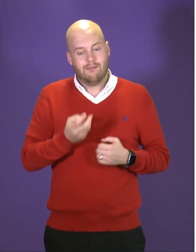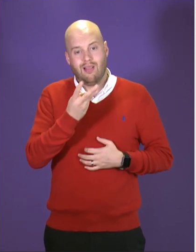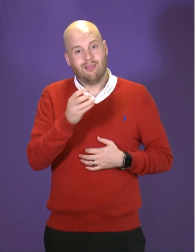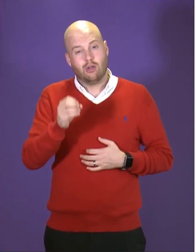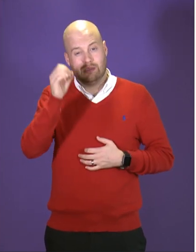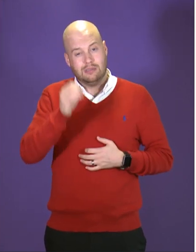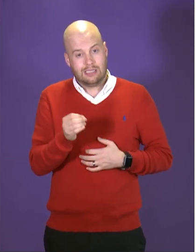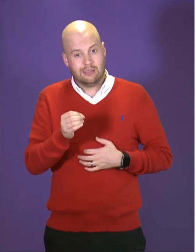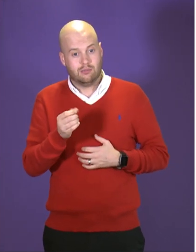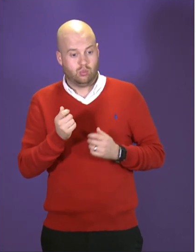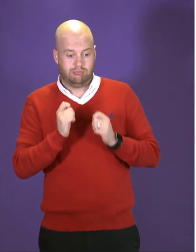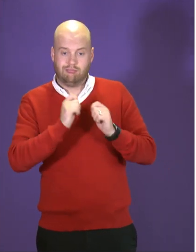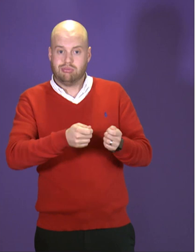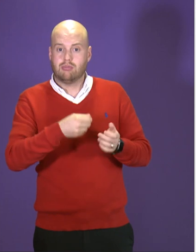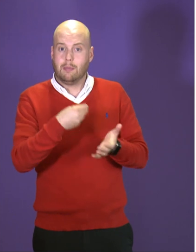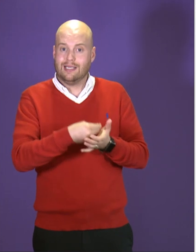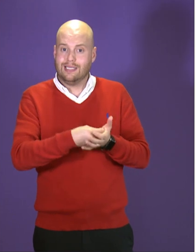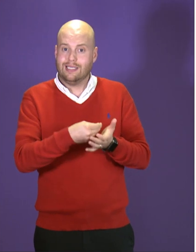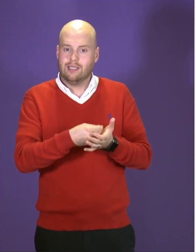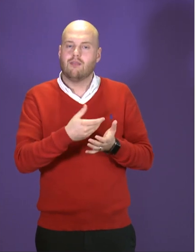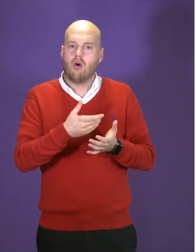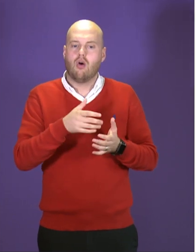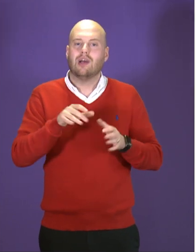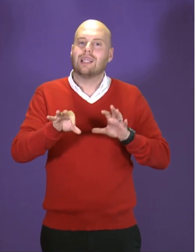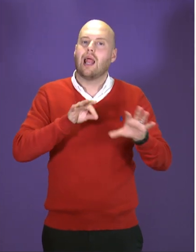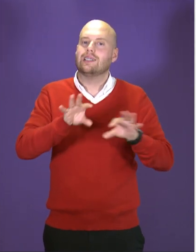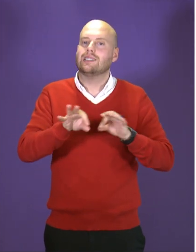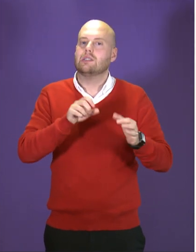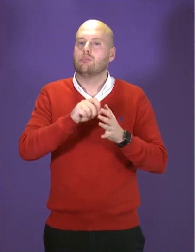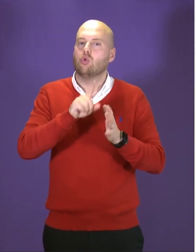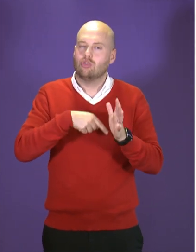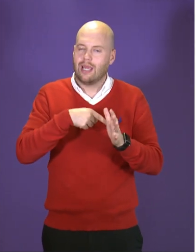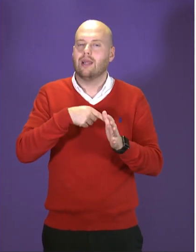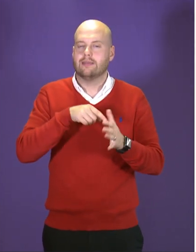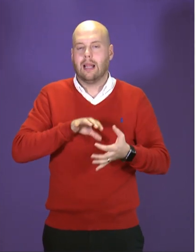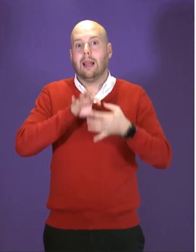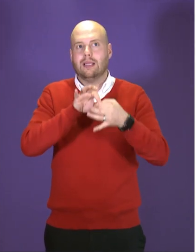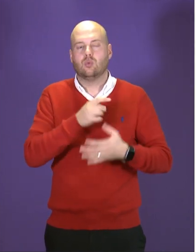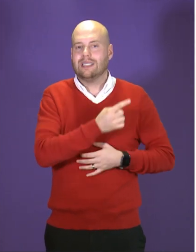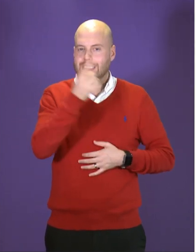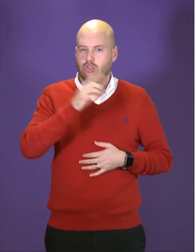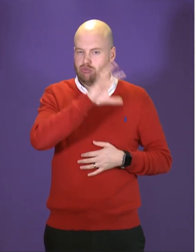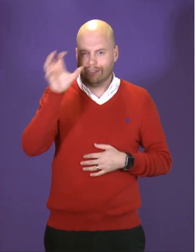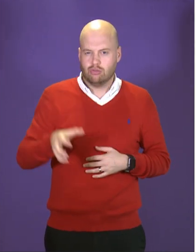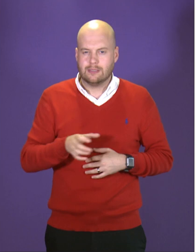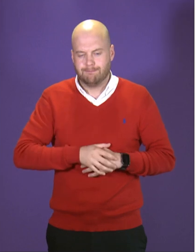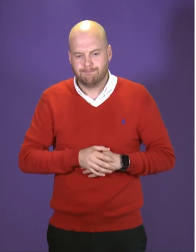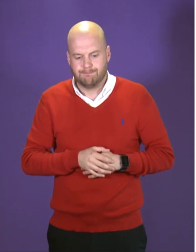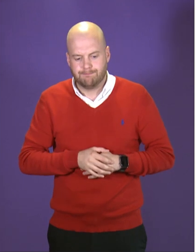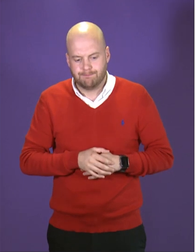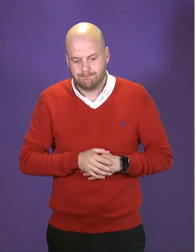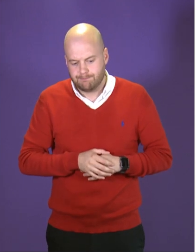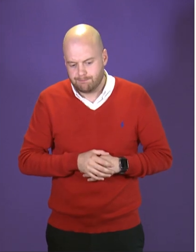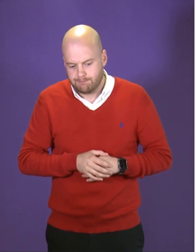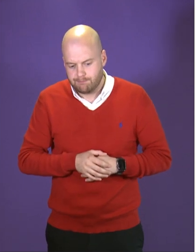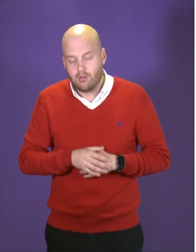to allocate money for the selected projects for the regions. The more